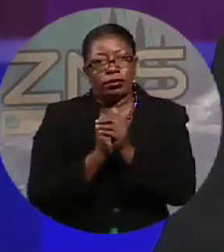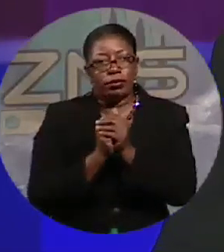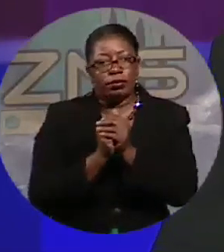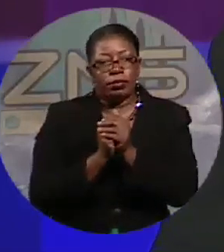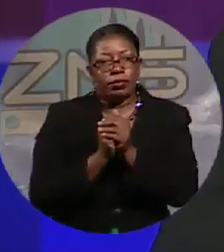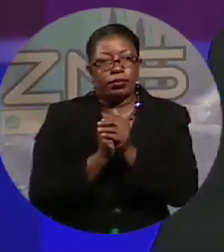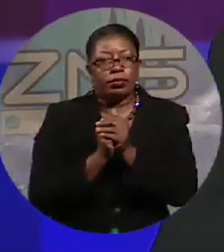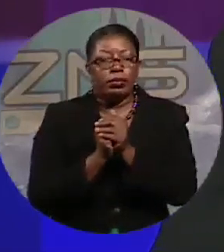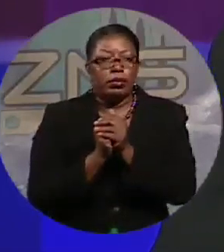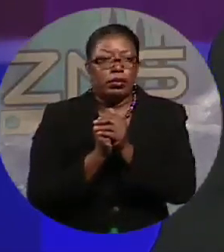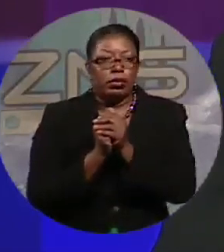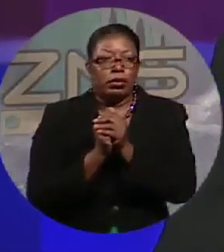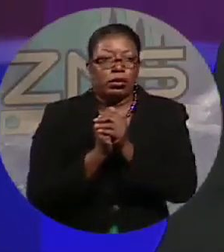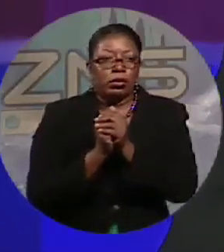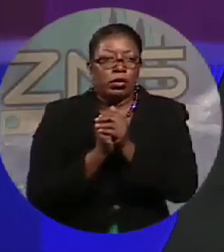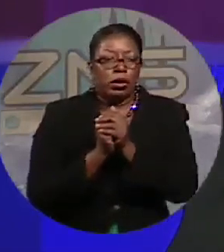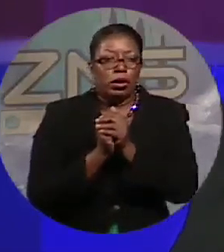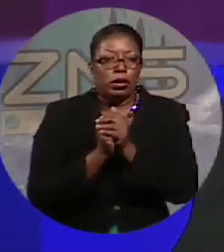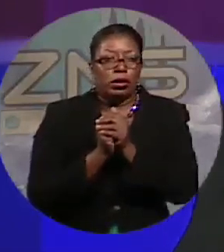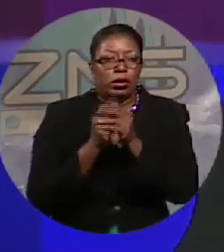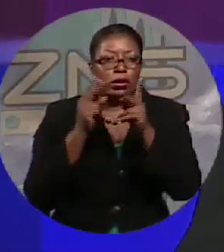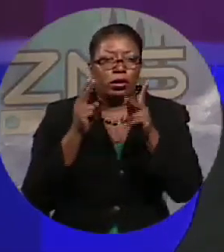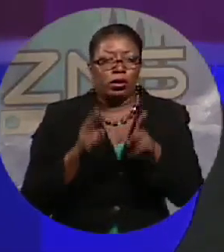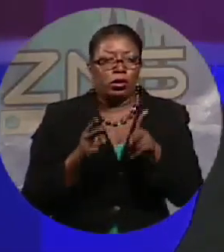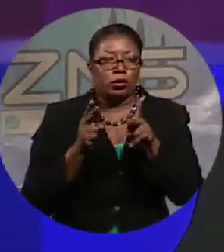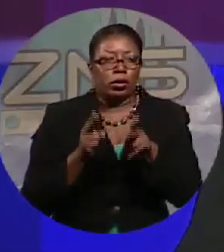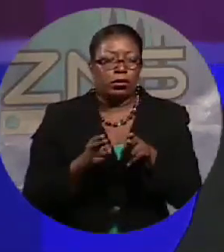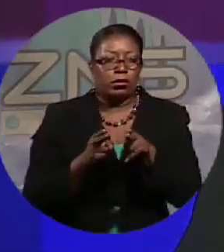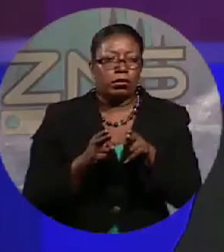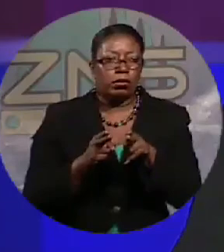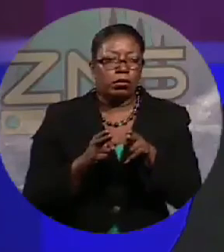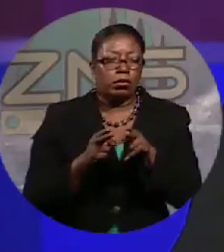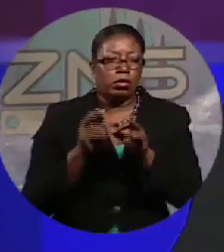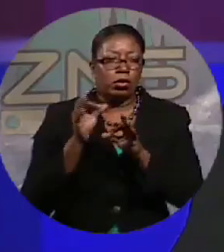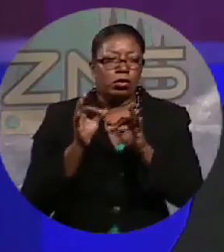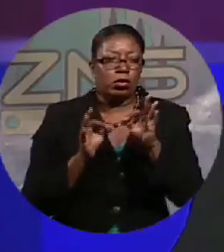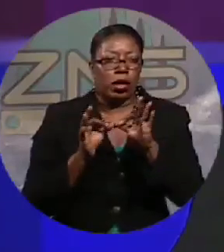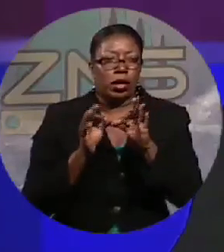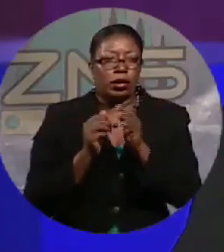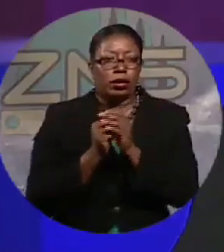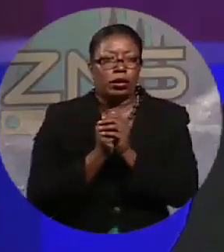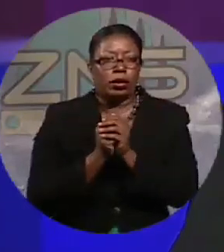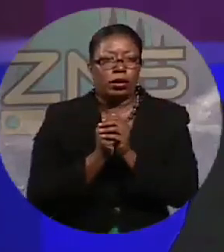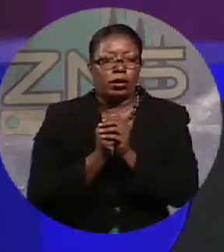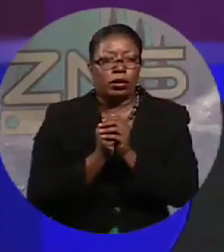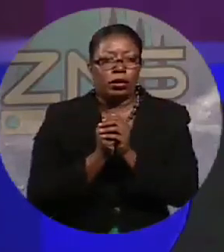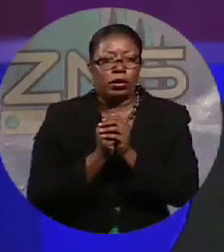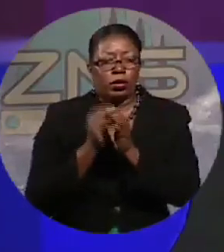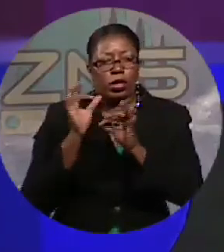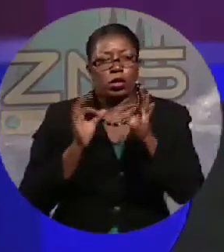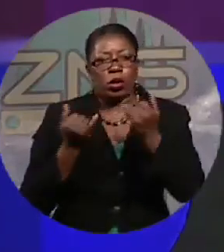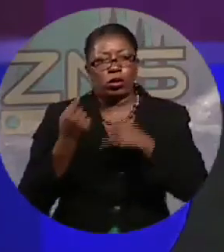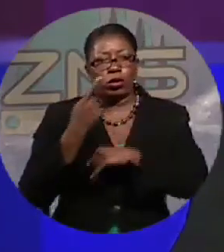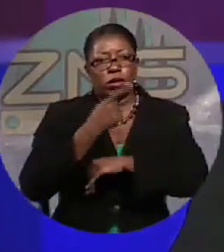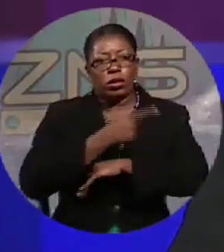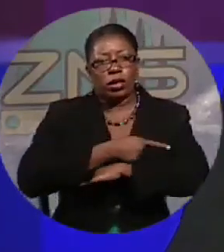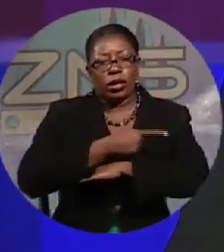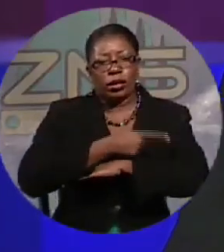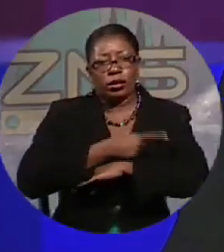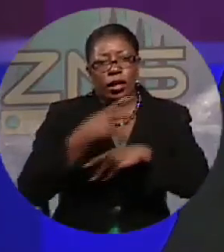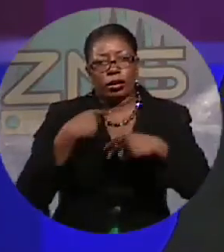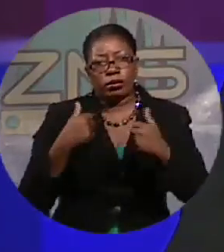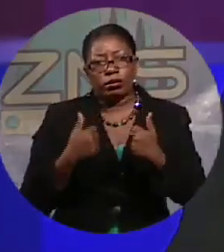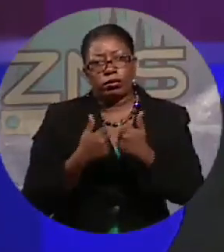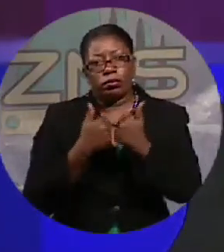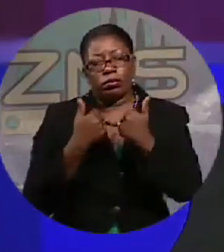The human trafficking trial involving Chavanese Sasha Gay Hall continued today before Senior Justice John Isaacs, but it was not without some challenges